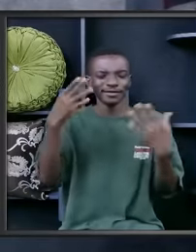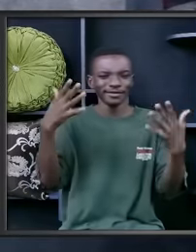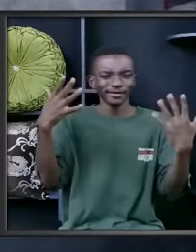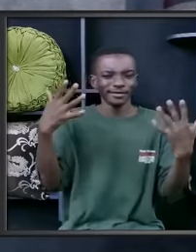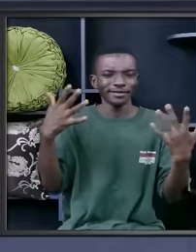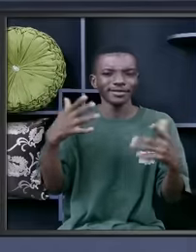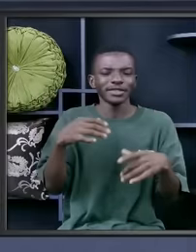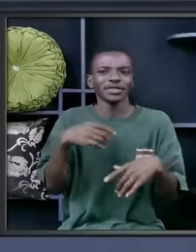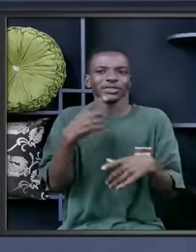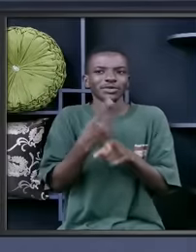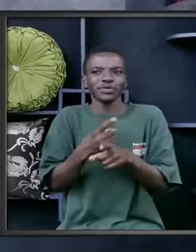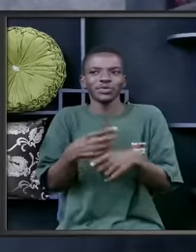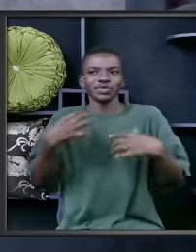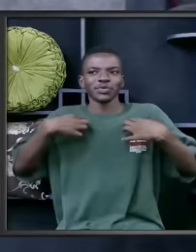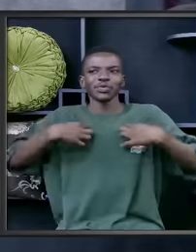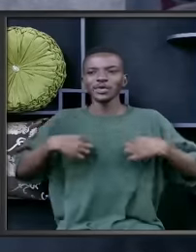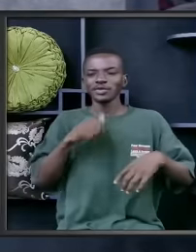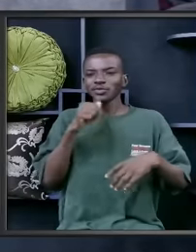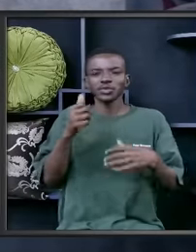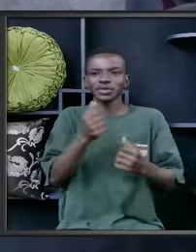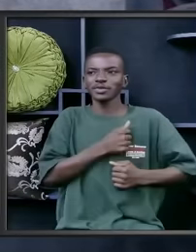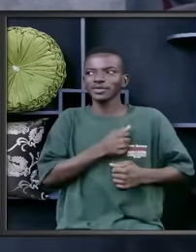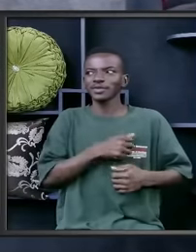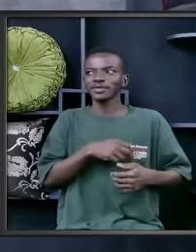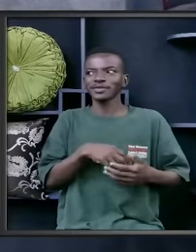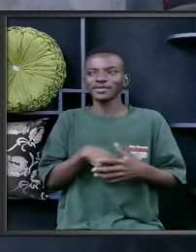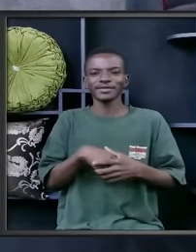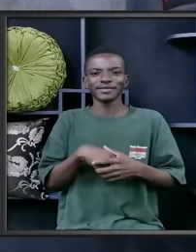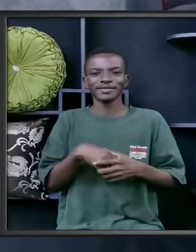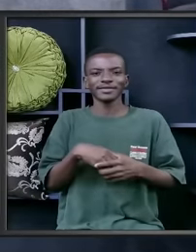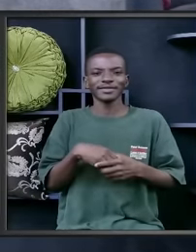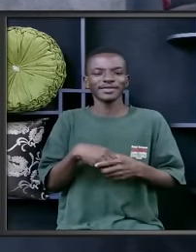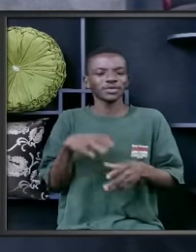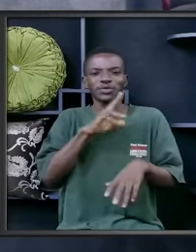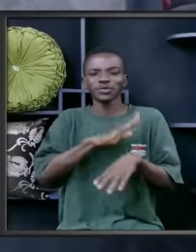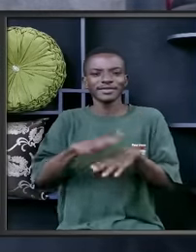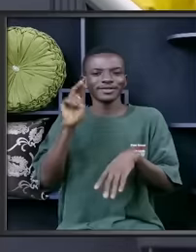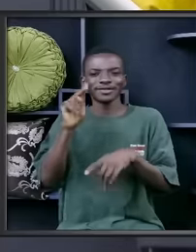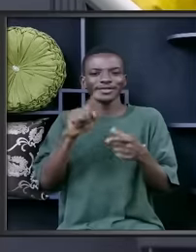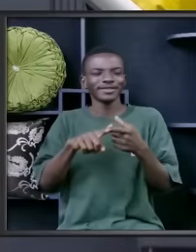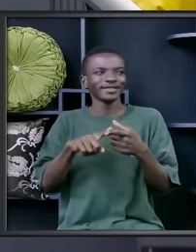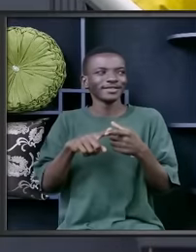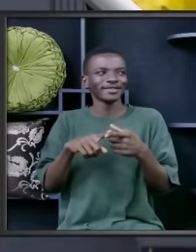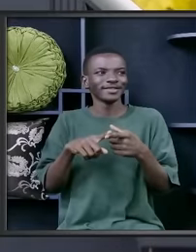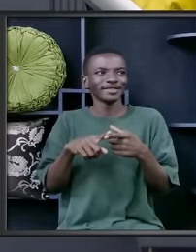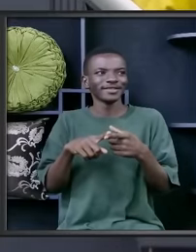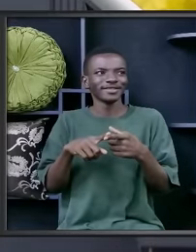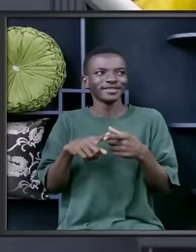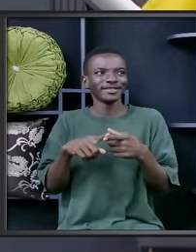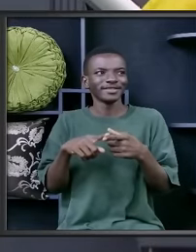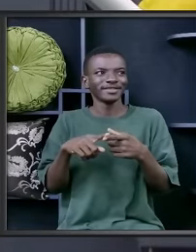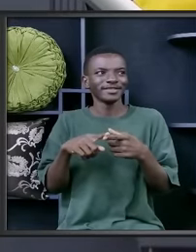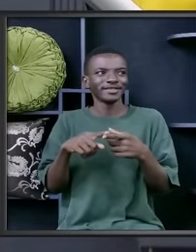know. It isn't just the way I catch be soldier. No, I will show you the picture of the boy. I don't need to see the picture. Okay. He's taller